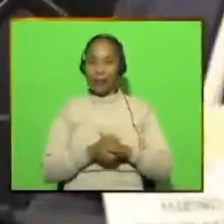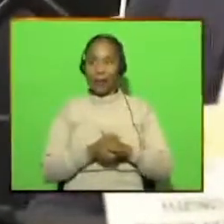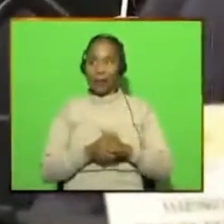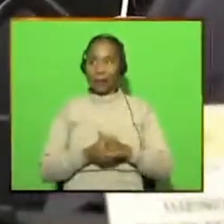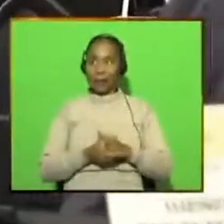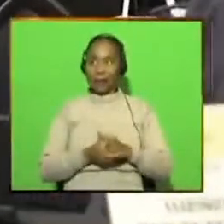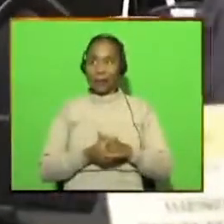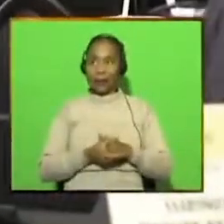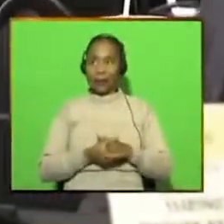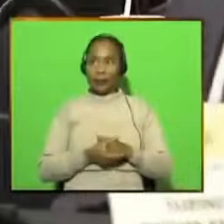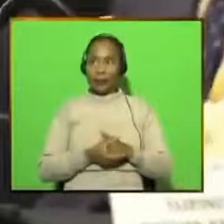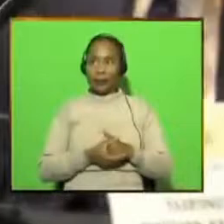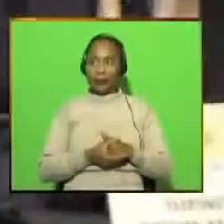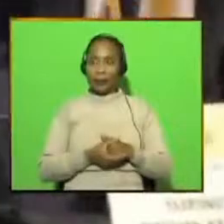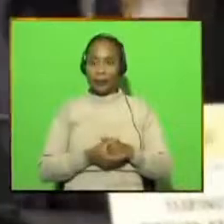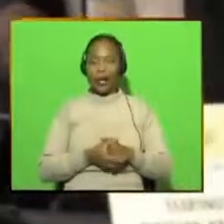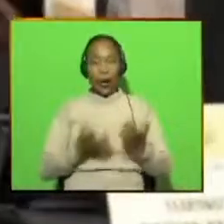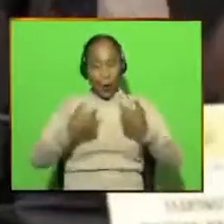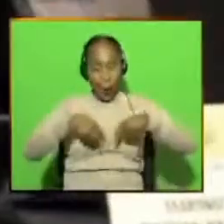as